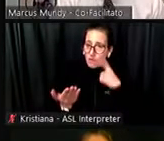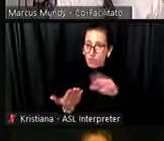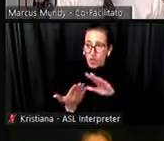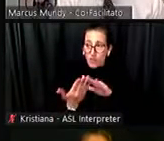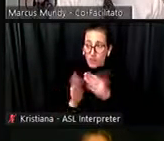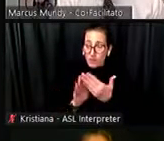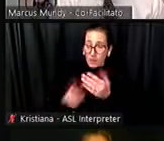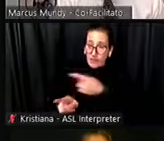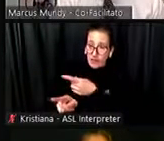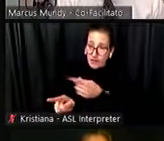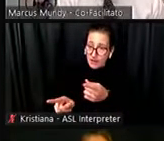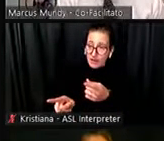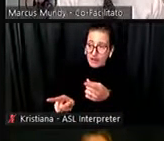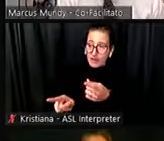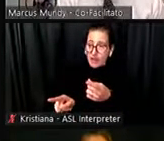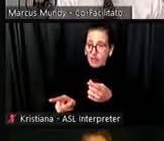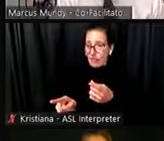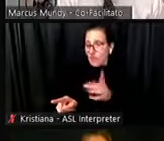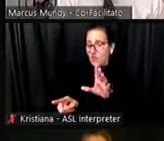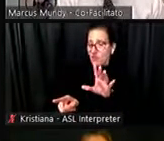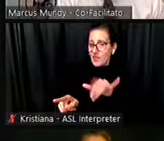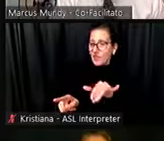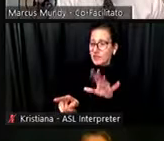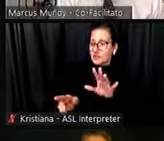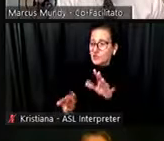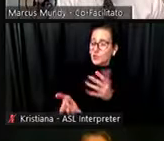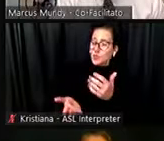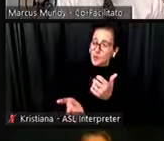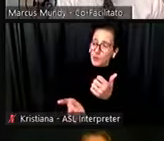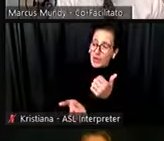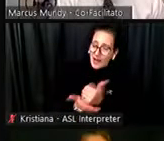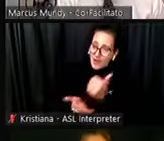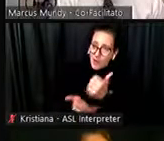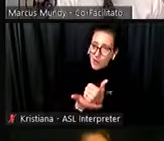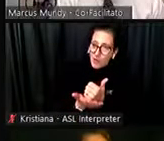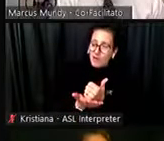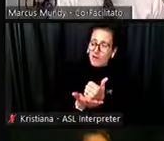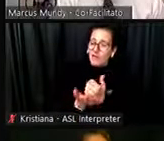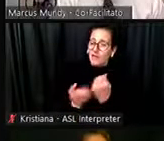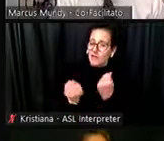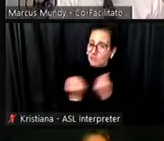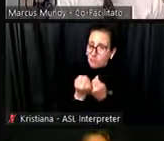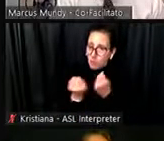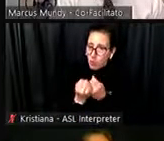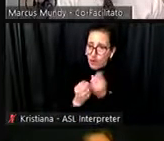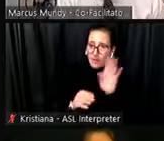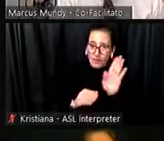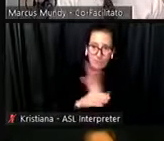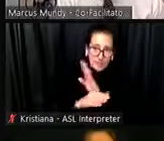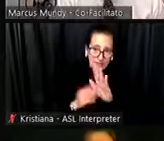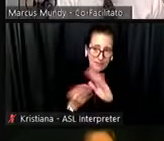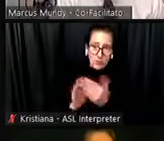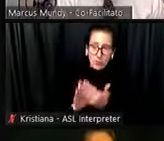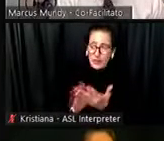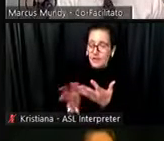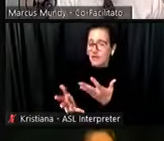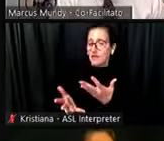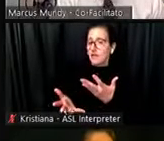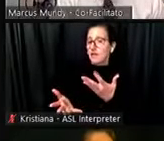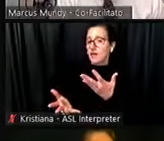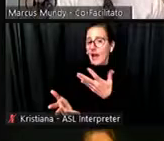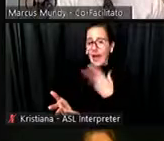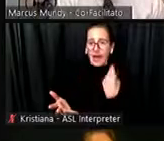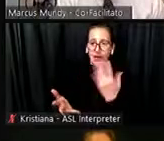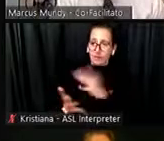to help provide sustaining dollars to our business community, and onward